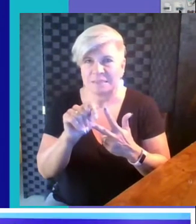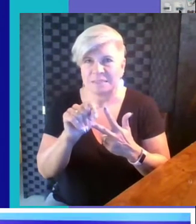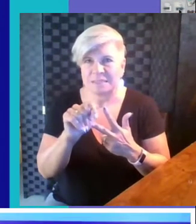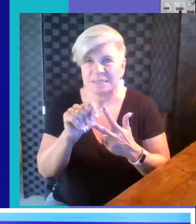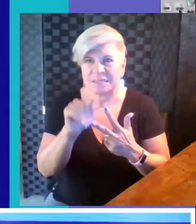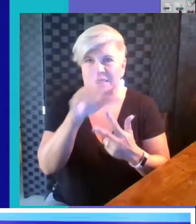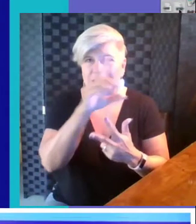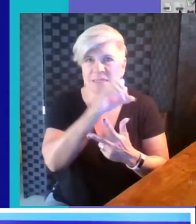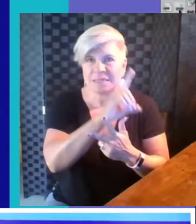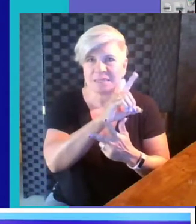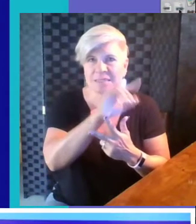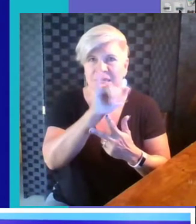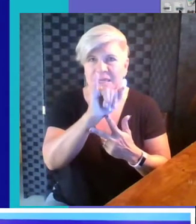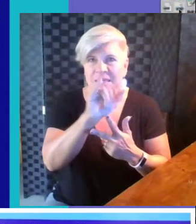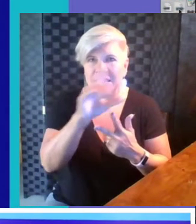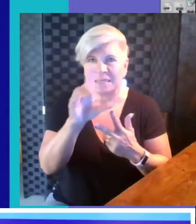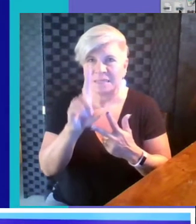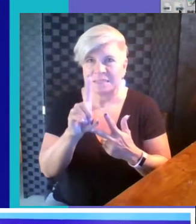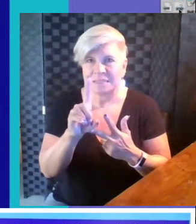b-it,